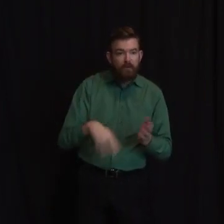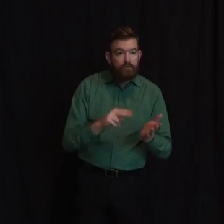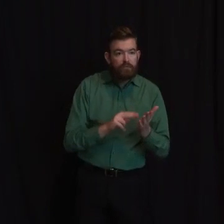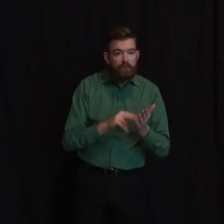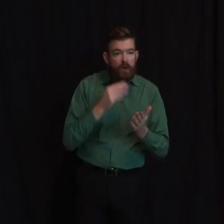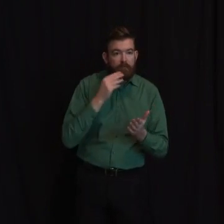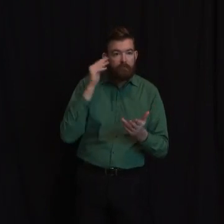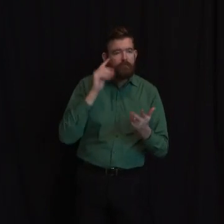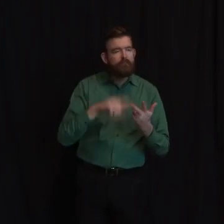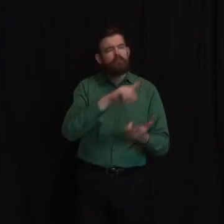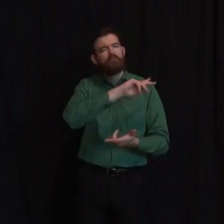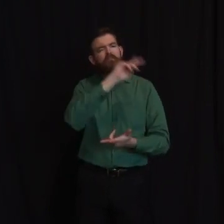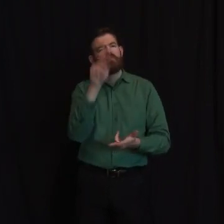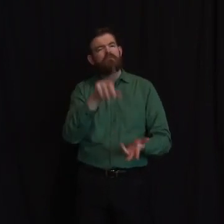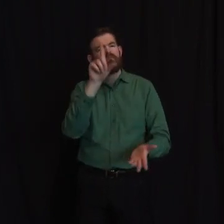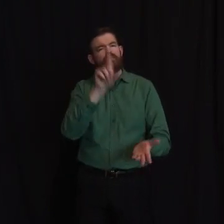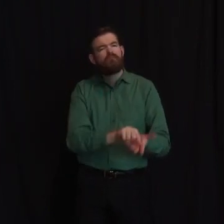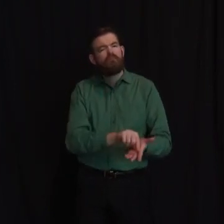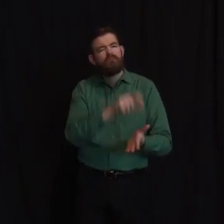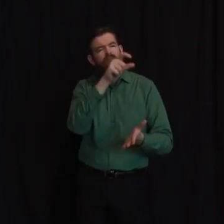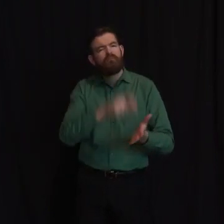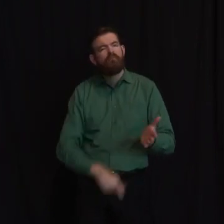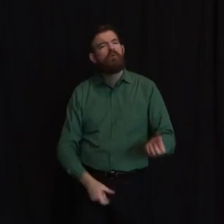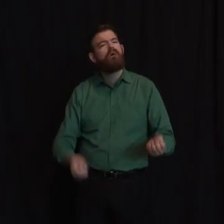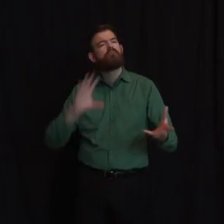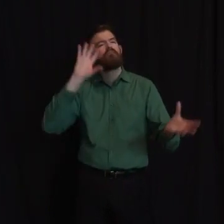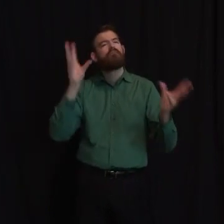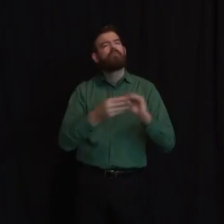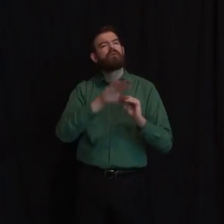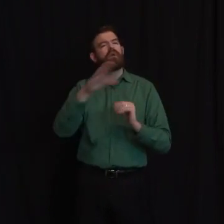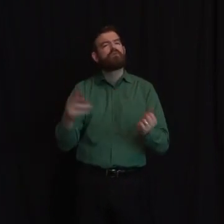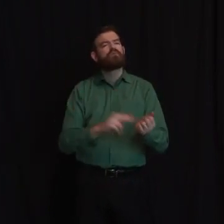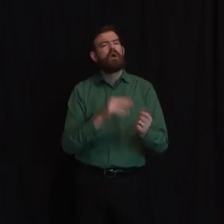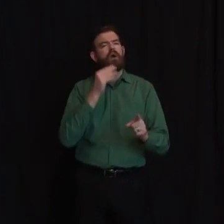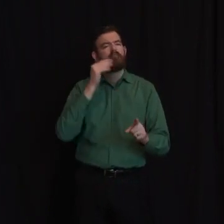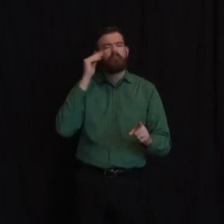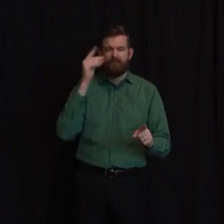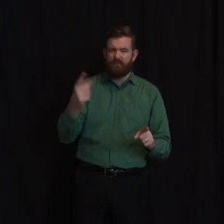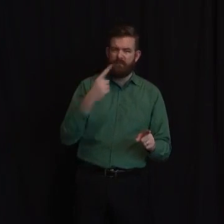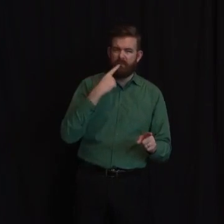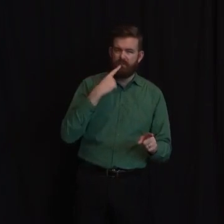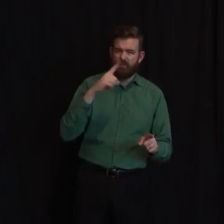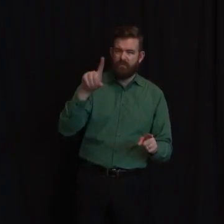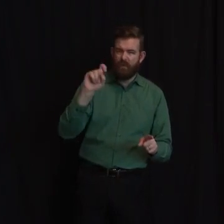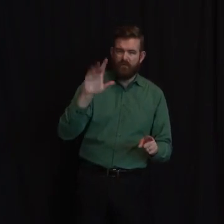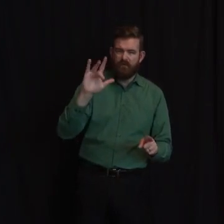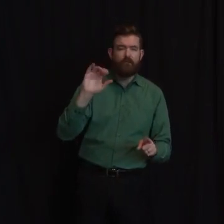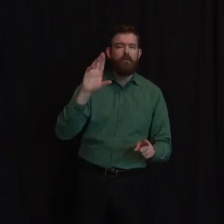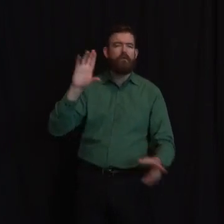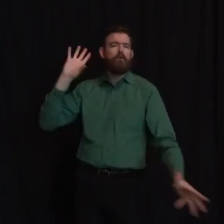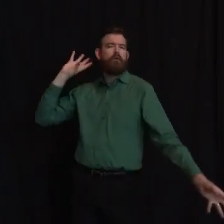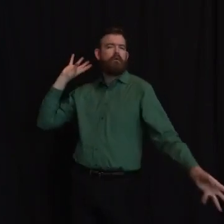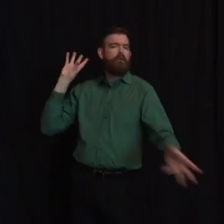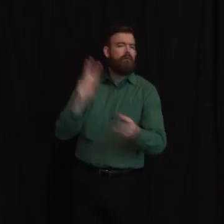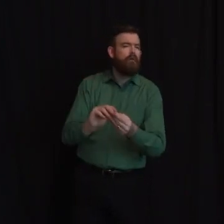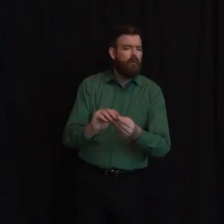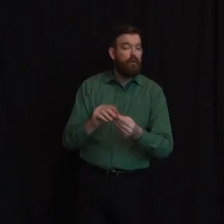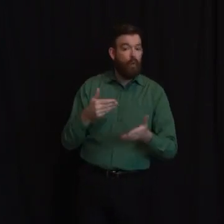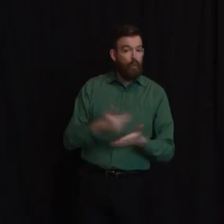deaths at nursing home today. You mentioned 125. I'm sorry, was that new deaths or total deaths? And